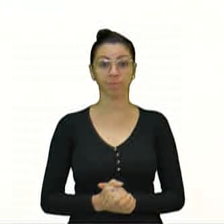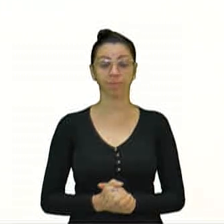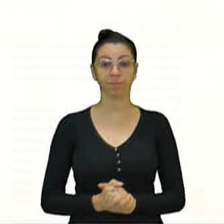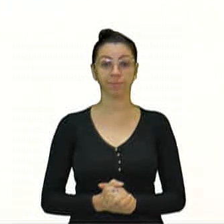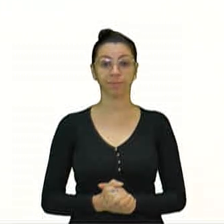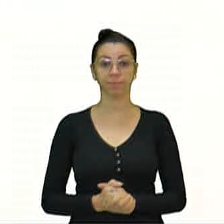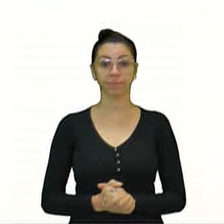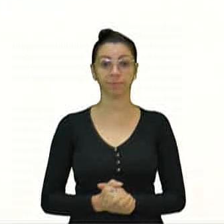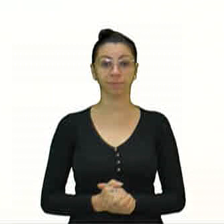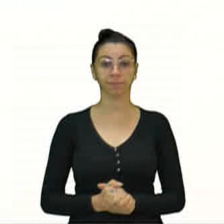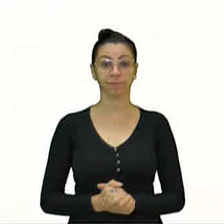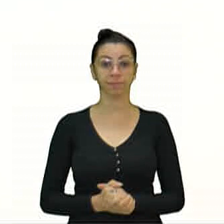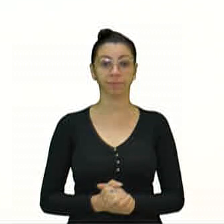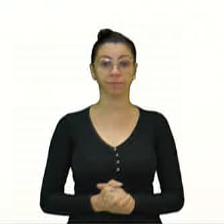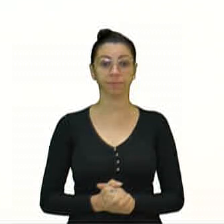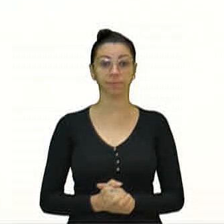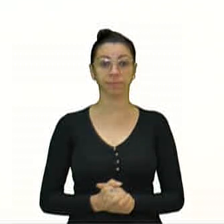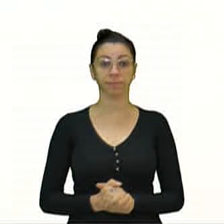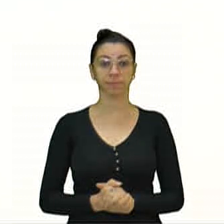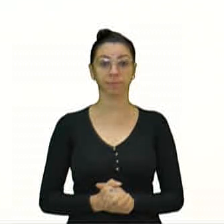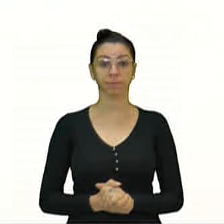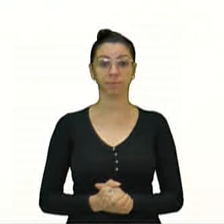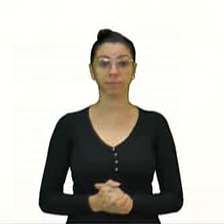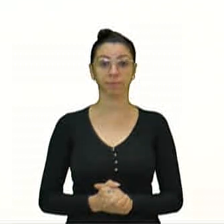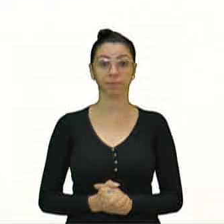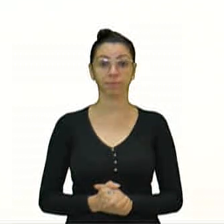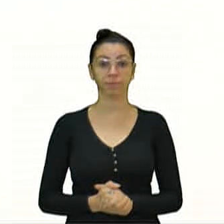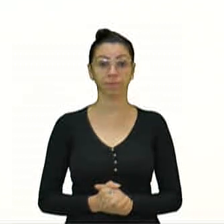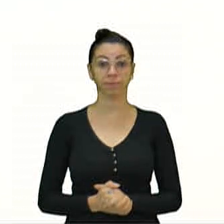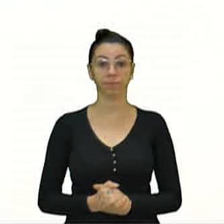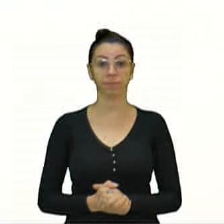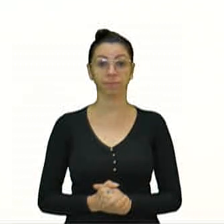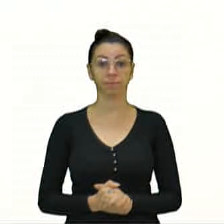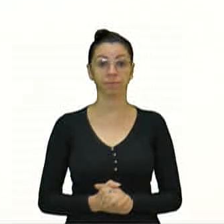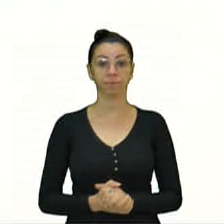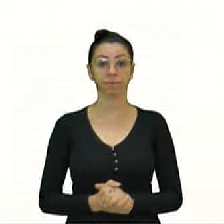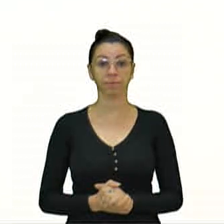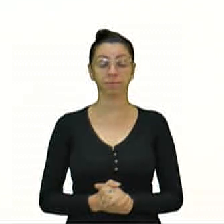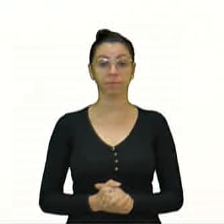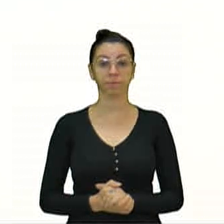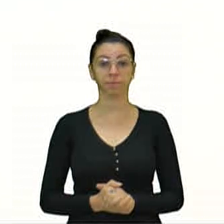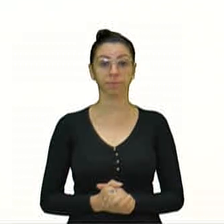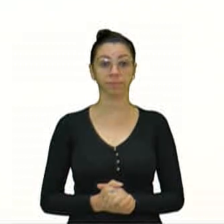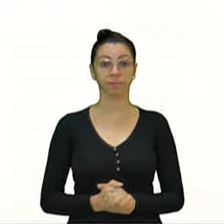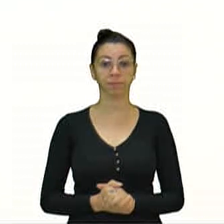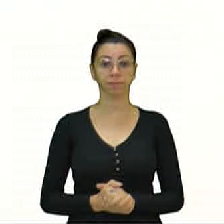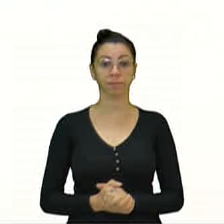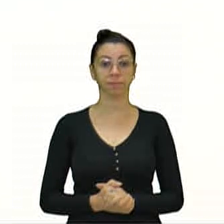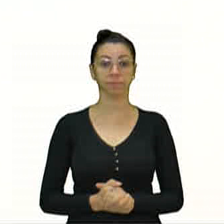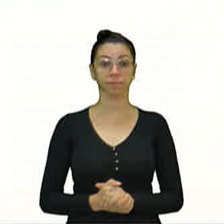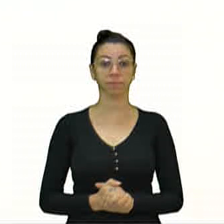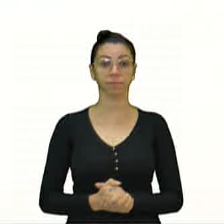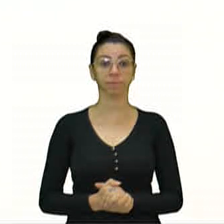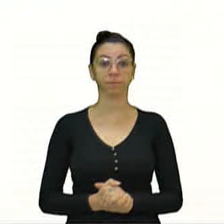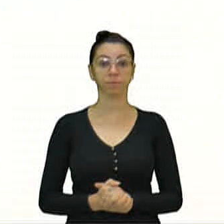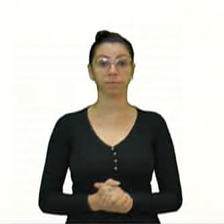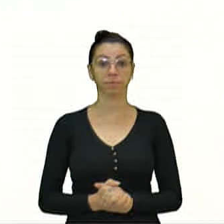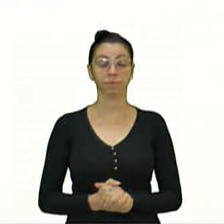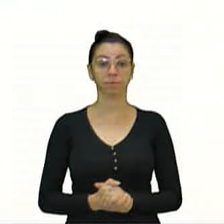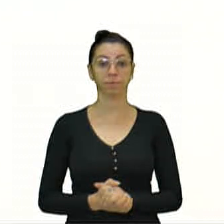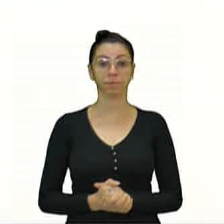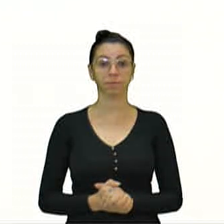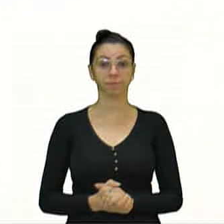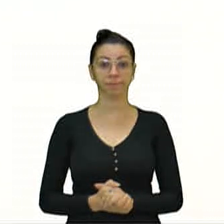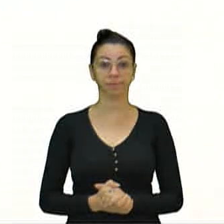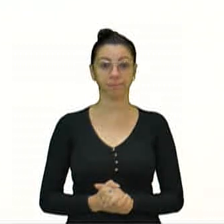TV is the nation's most common leisure activity. In reality, TV